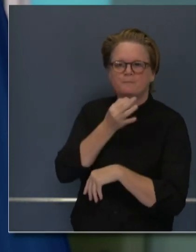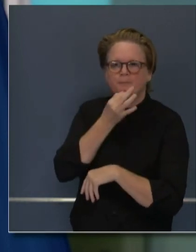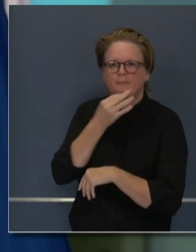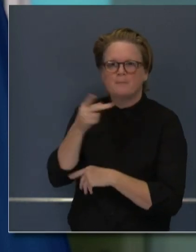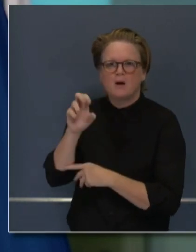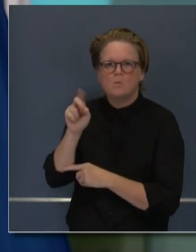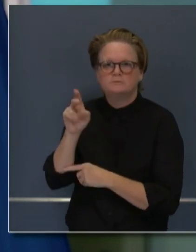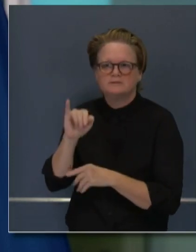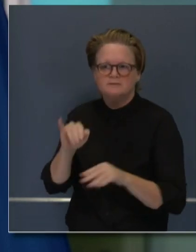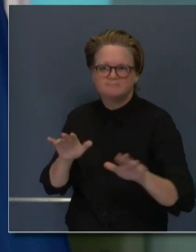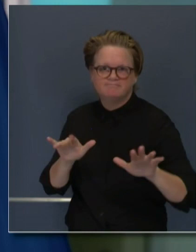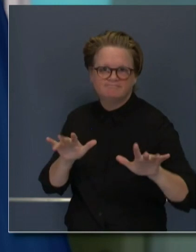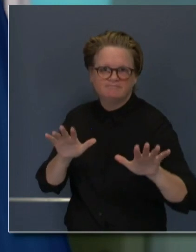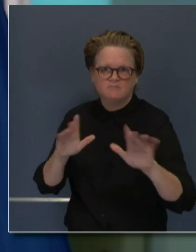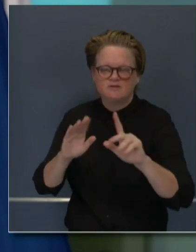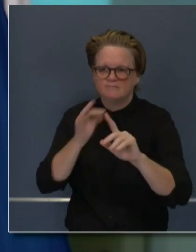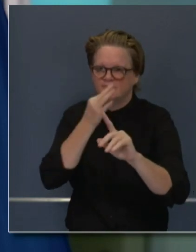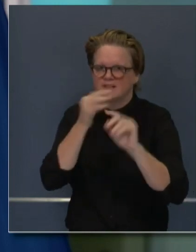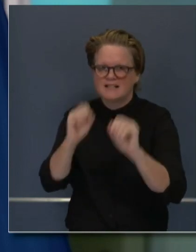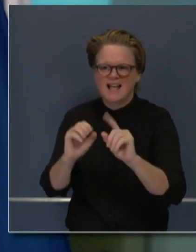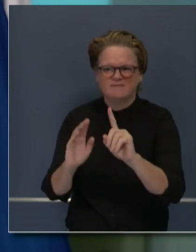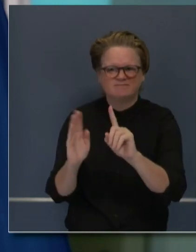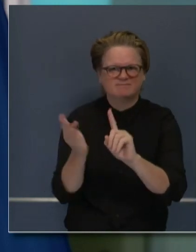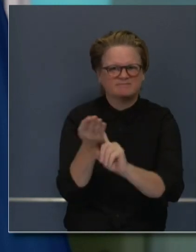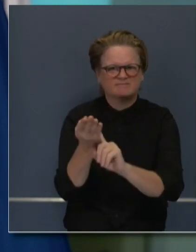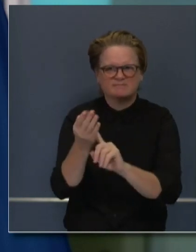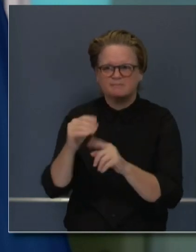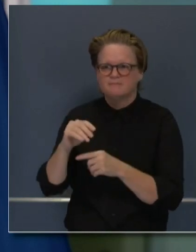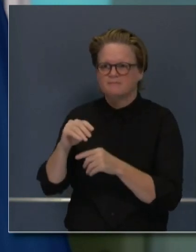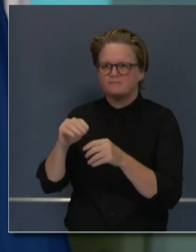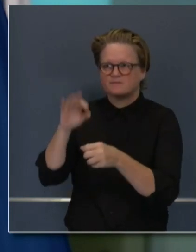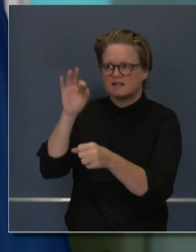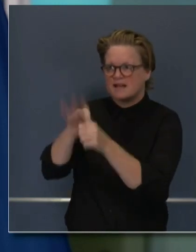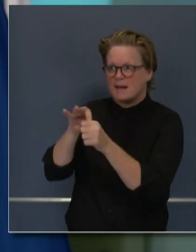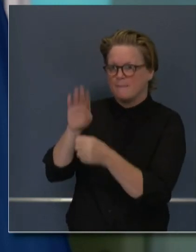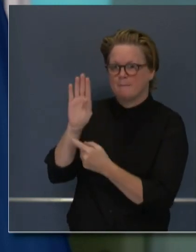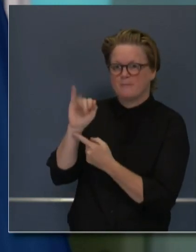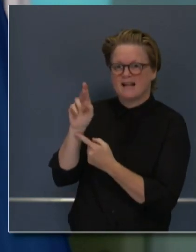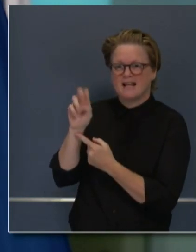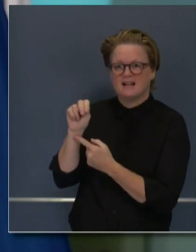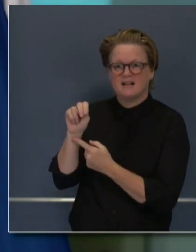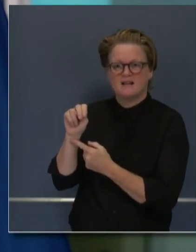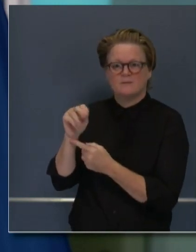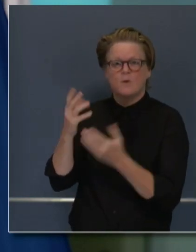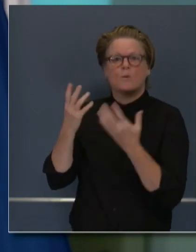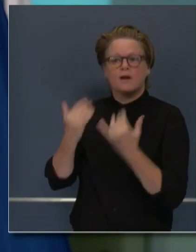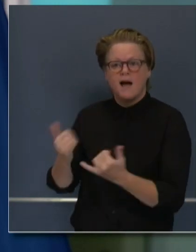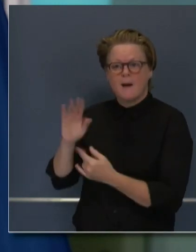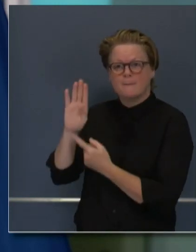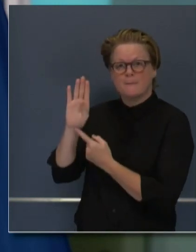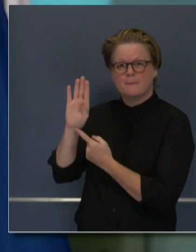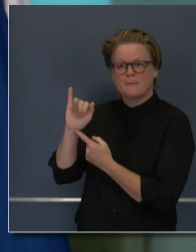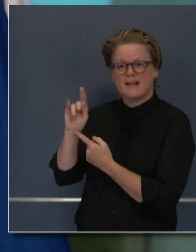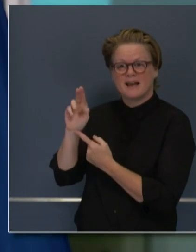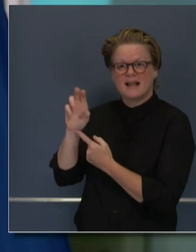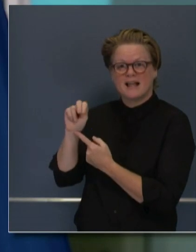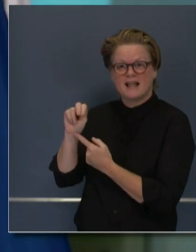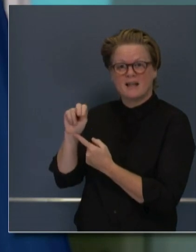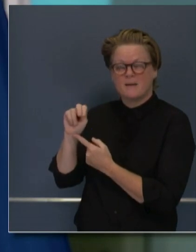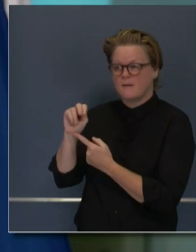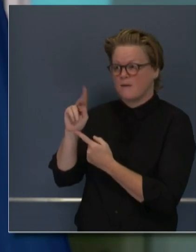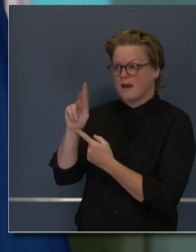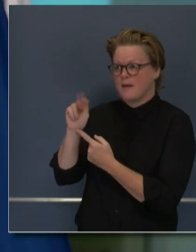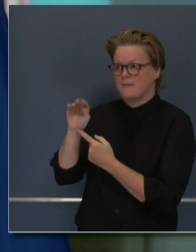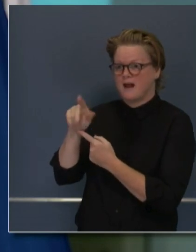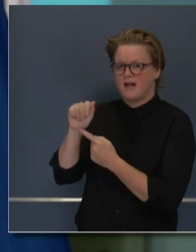just the president-elect, but when Joe Biden and Kamala Harris are officially sworn in, to get something to their desk that they'll sign. So it's a very